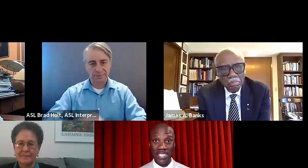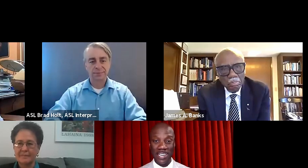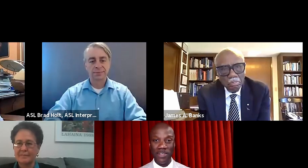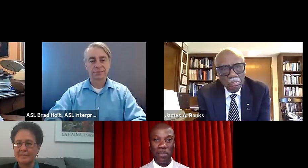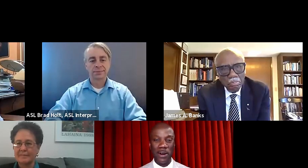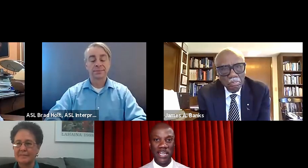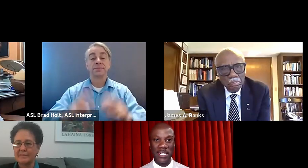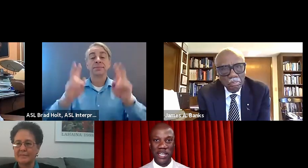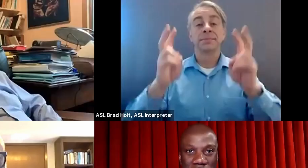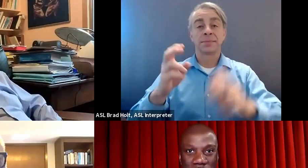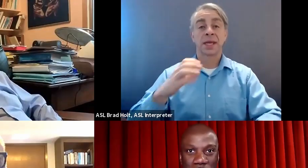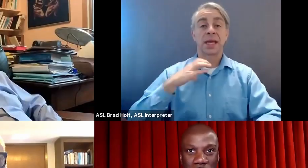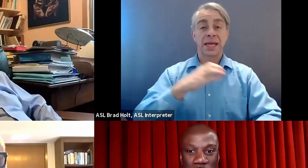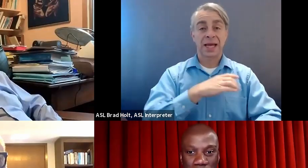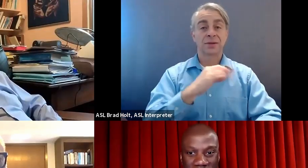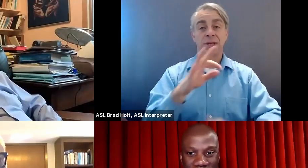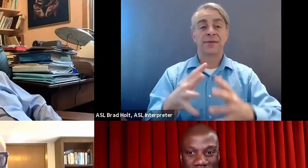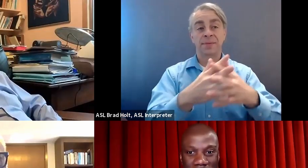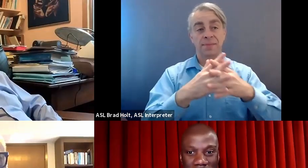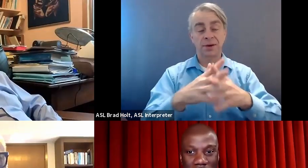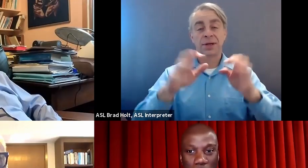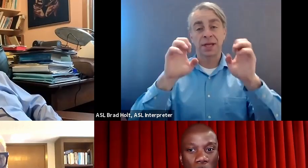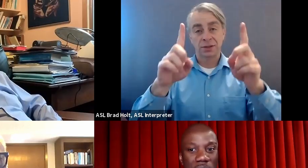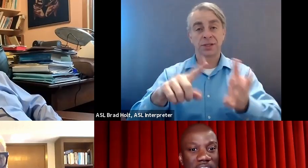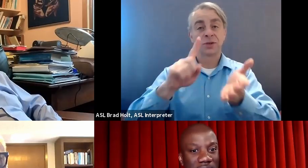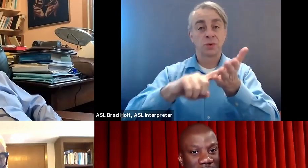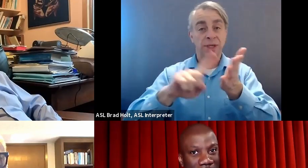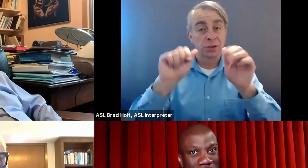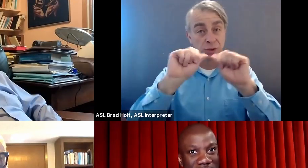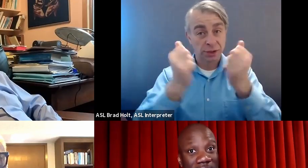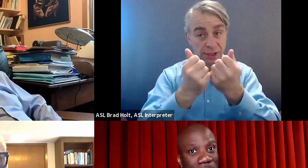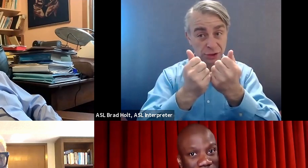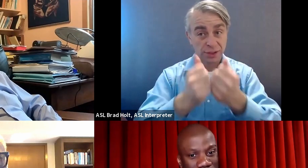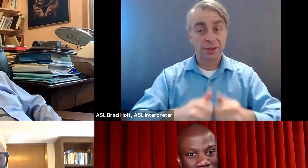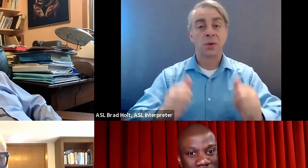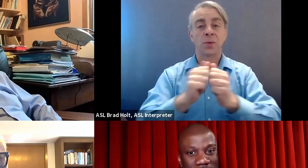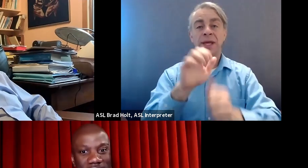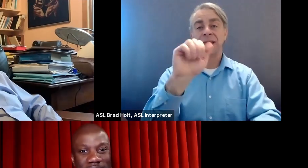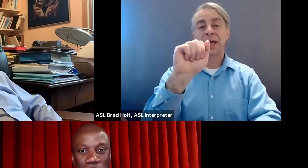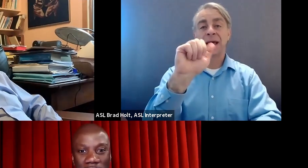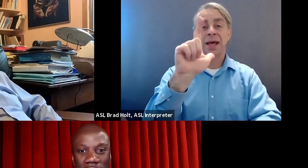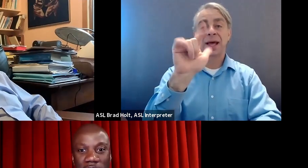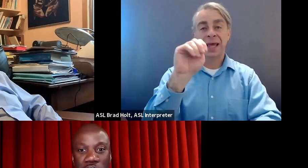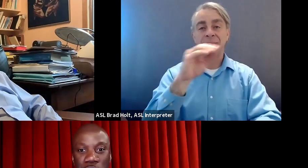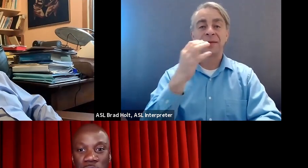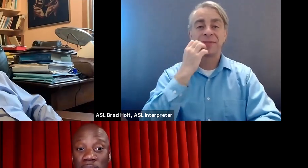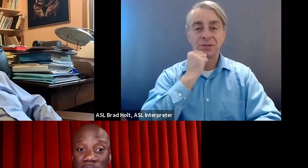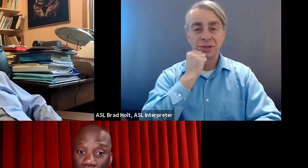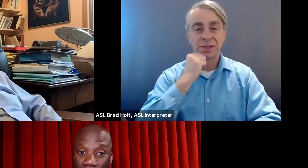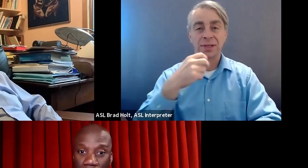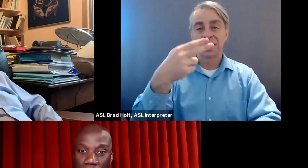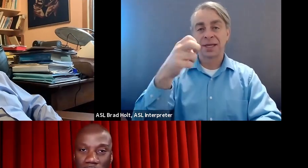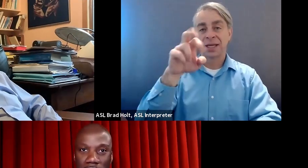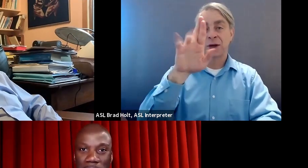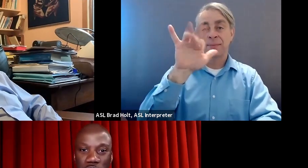Council of the American Educational Research Association, with acclaim and affection, hereby issued the